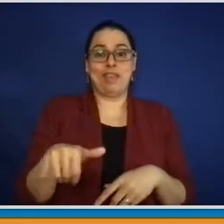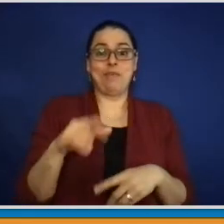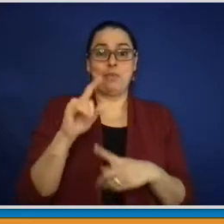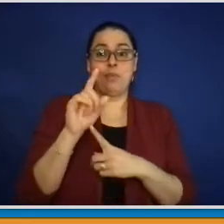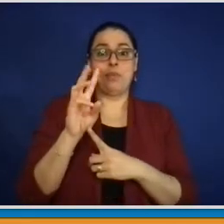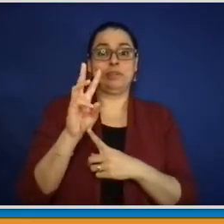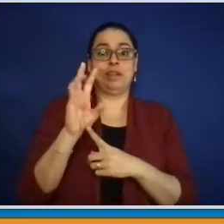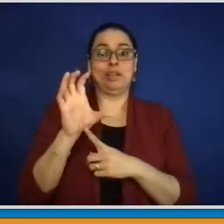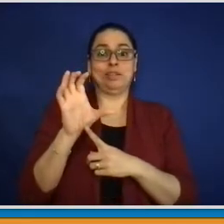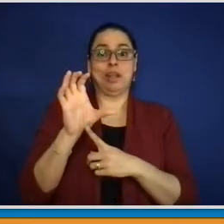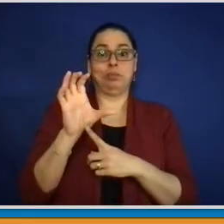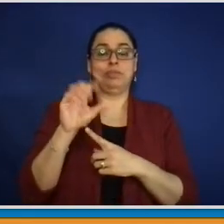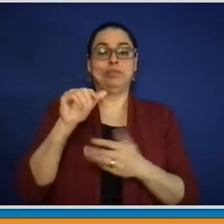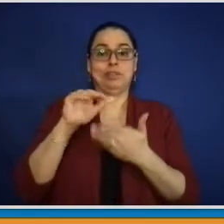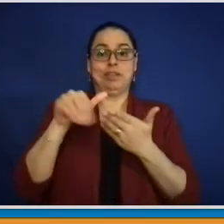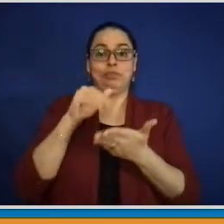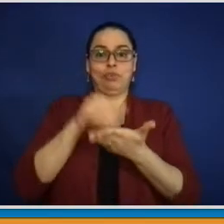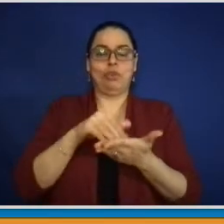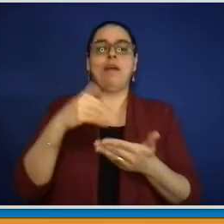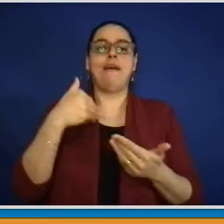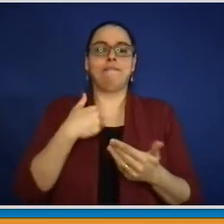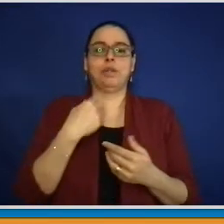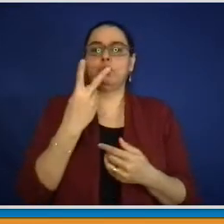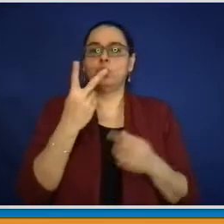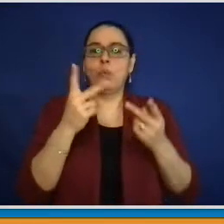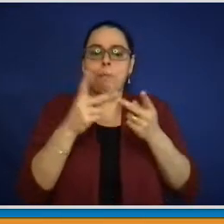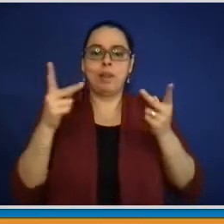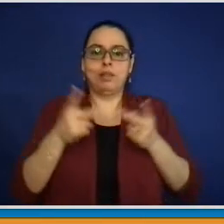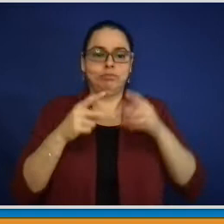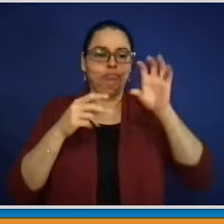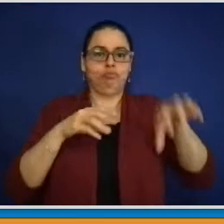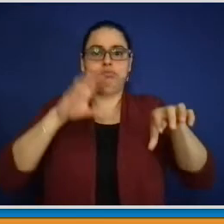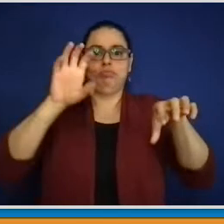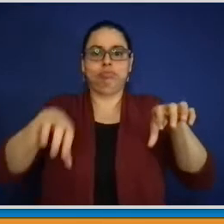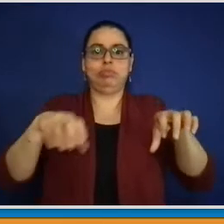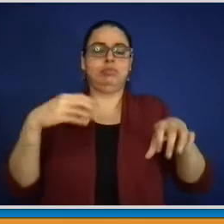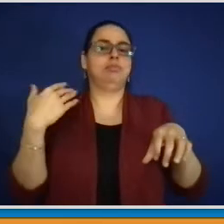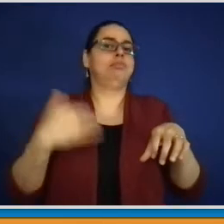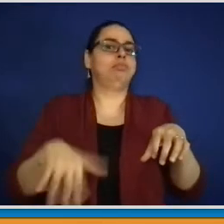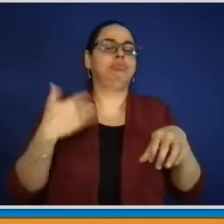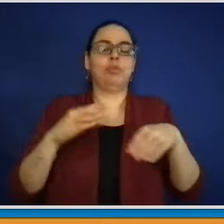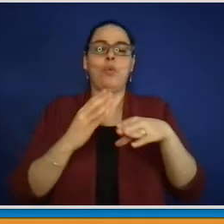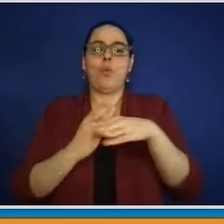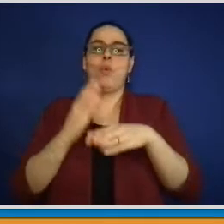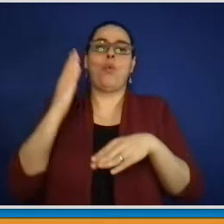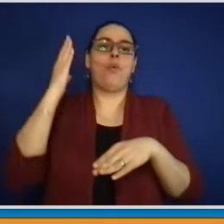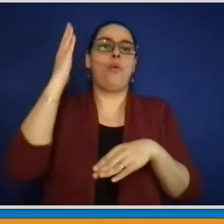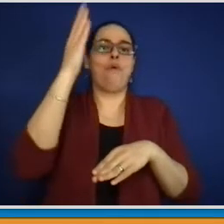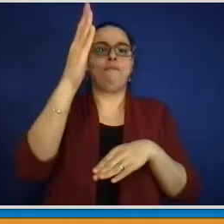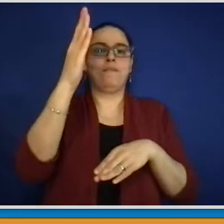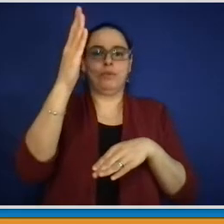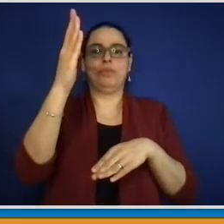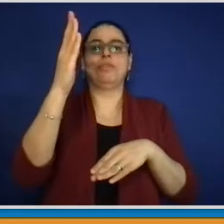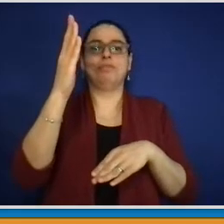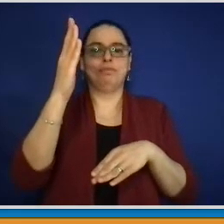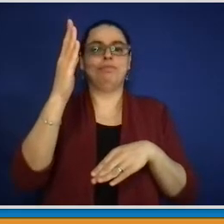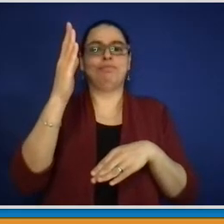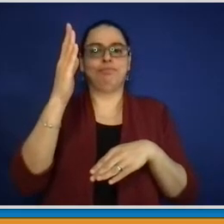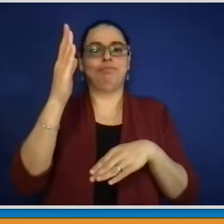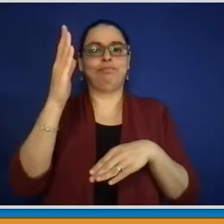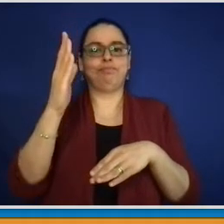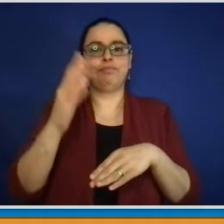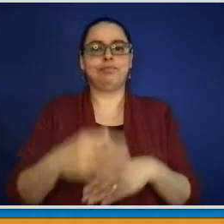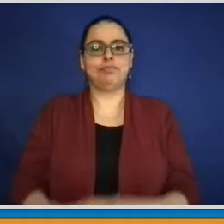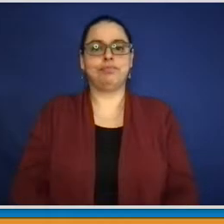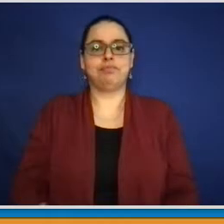numbers, 176,000 vaccinations. And when we go to New York State, they have a tracker in which they